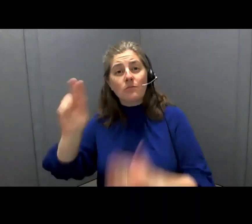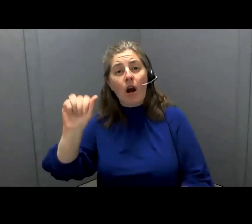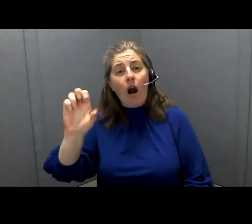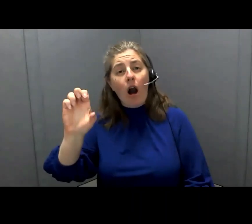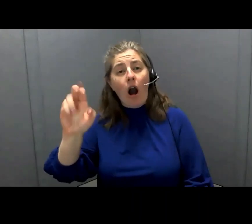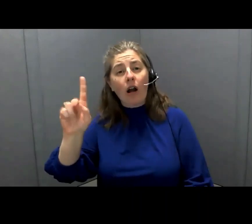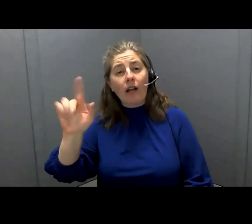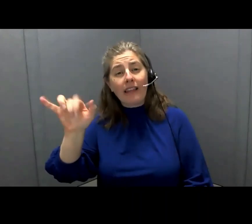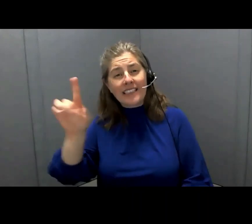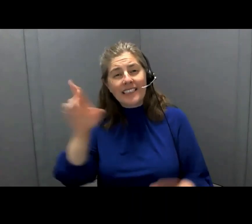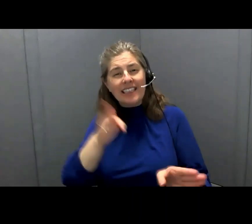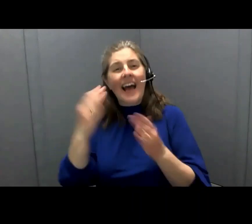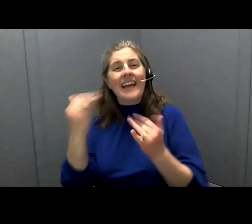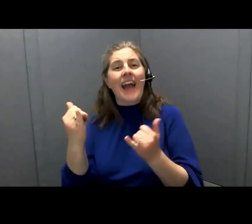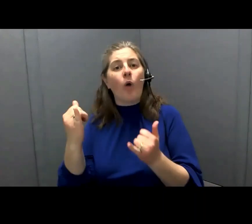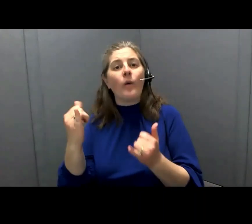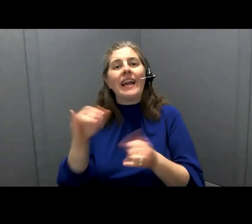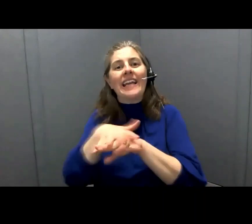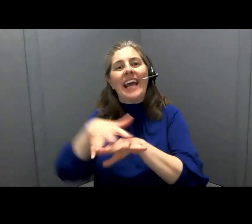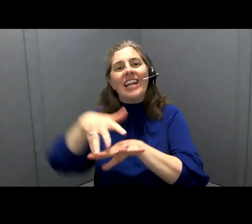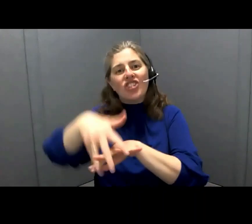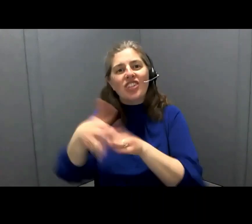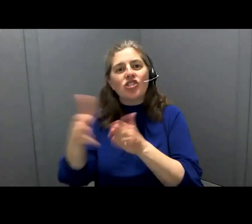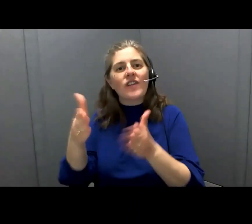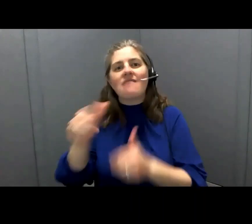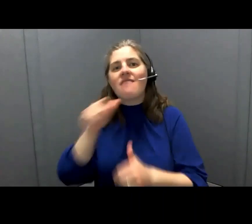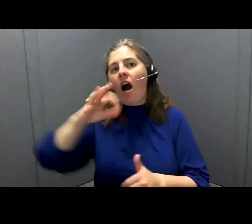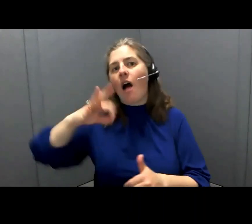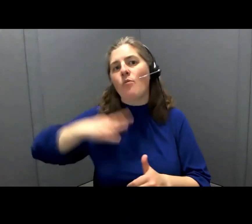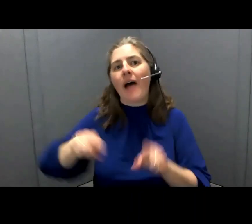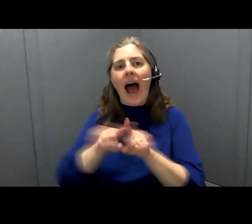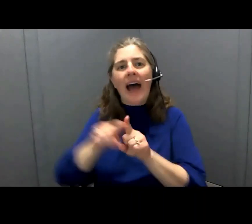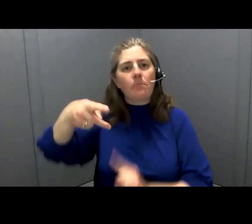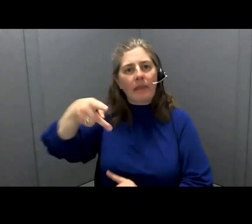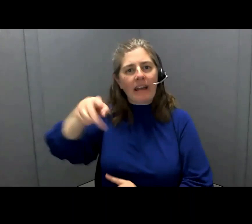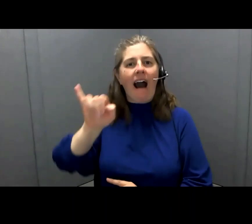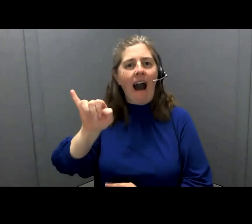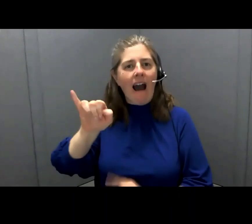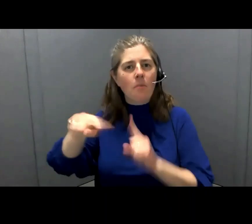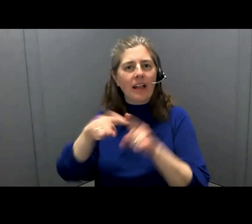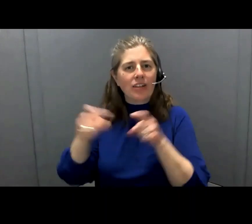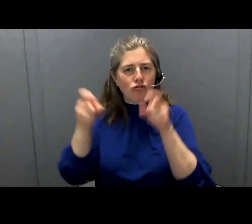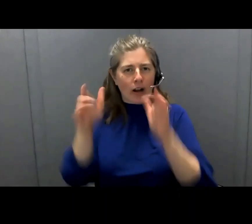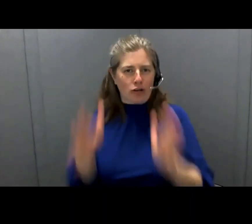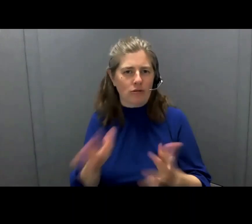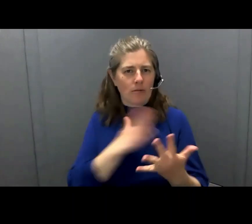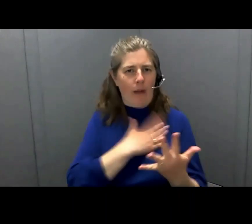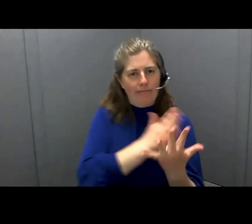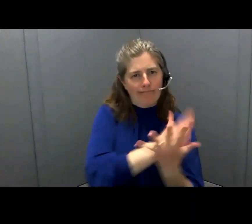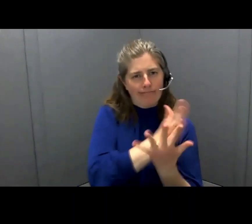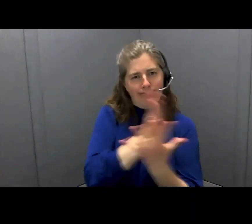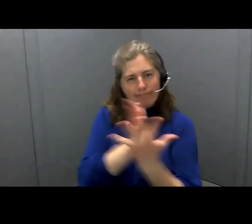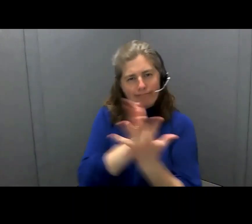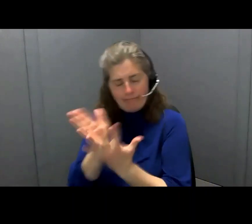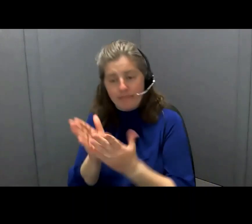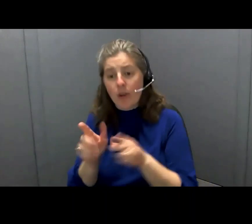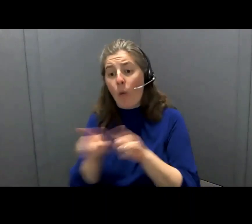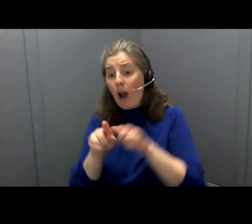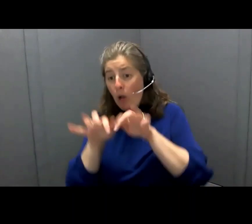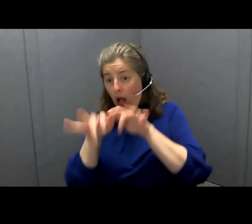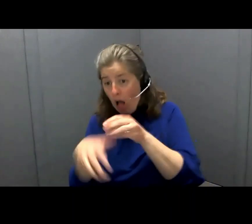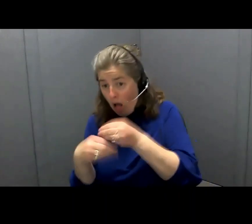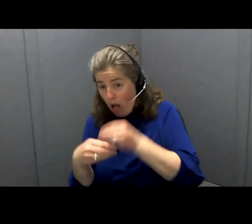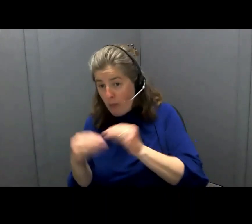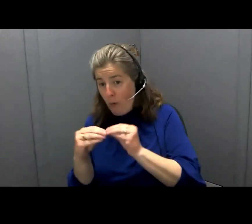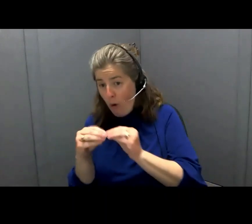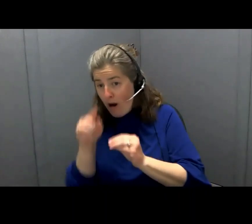an Indigenous serving nonprofit as a PI and a director. So, all right. So as you continue to add this in here, I love